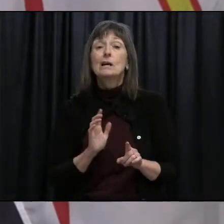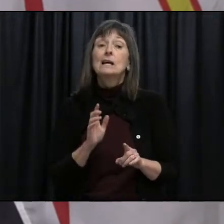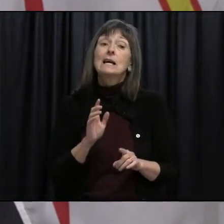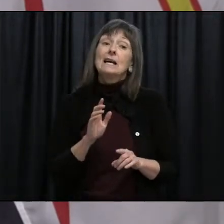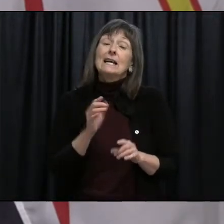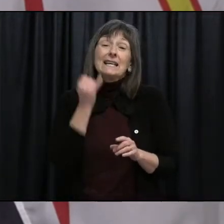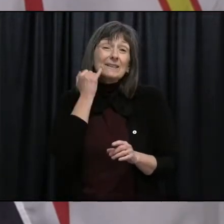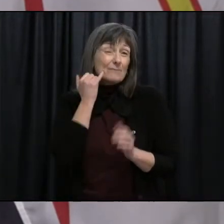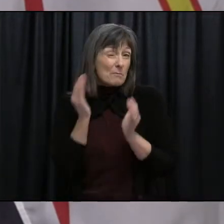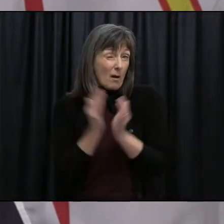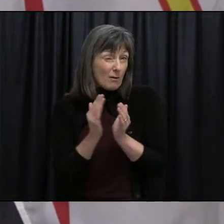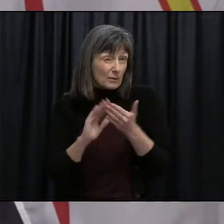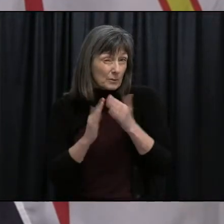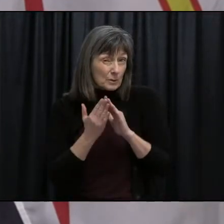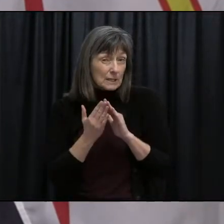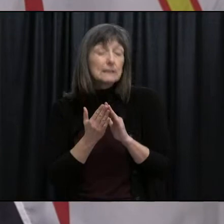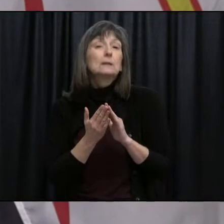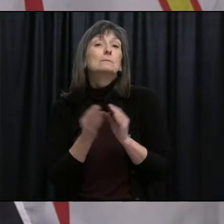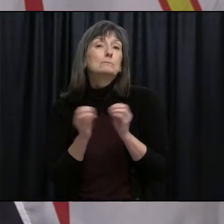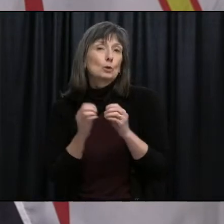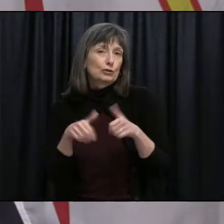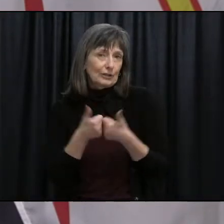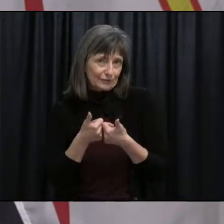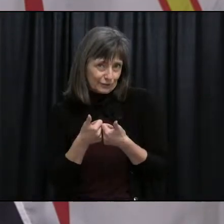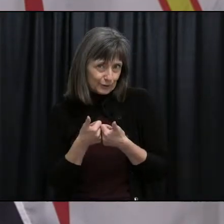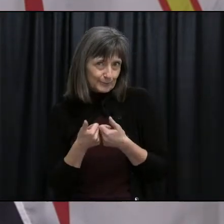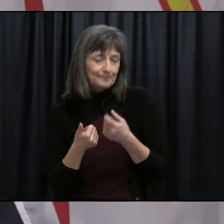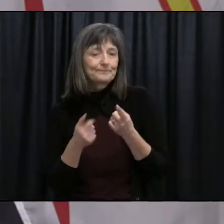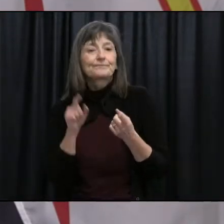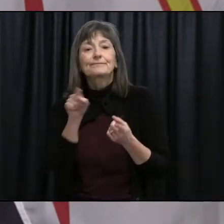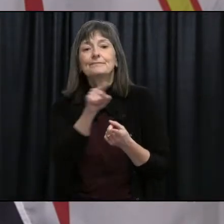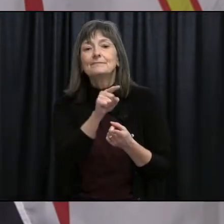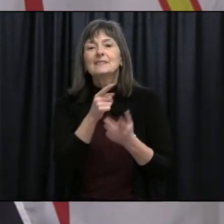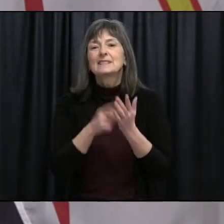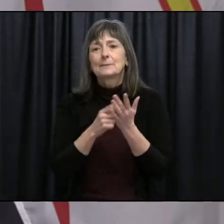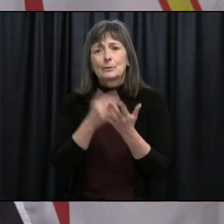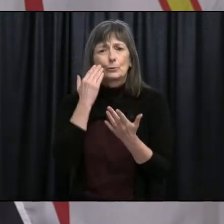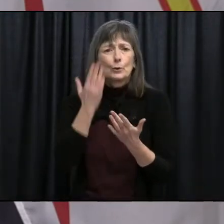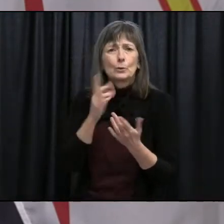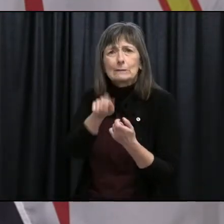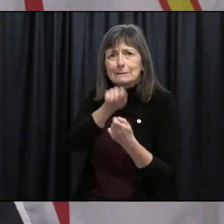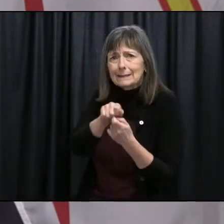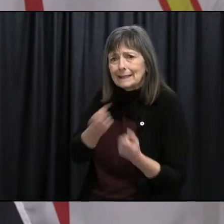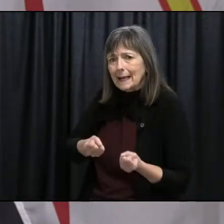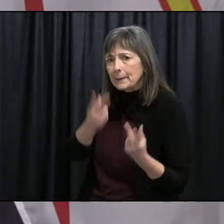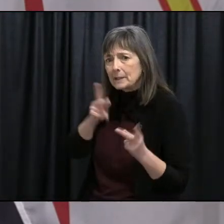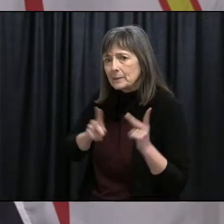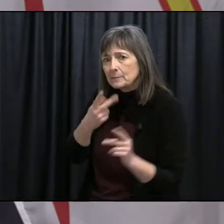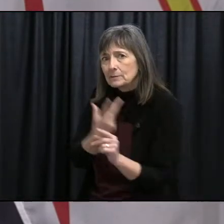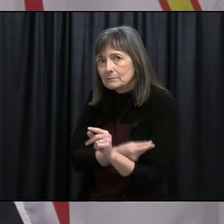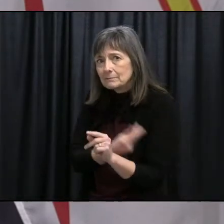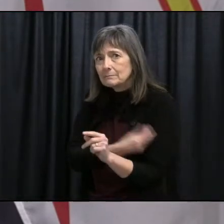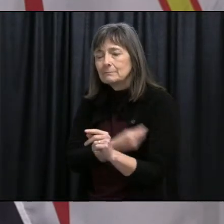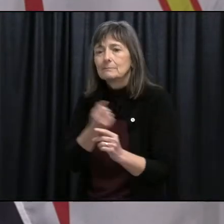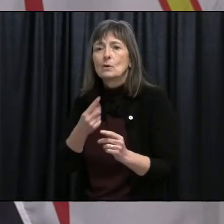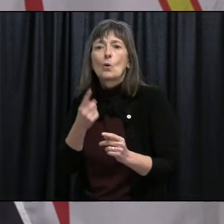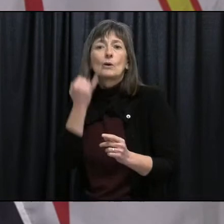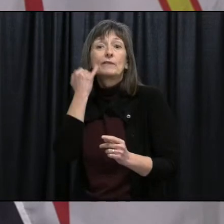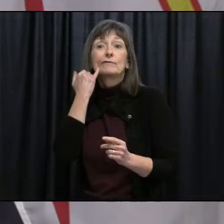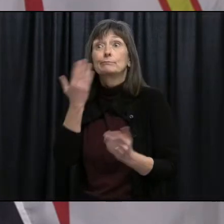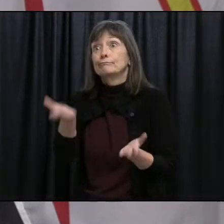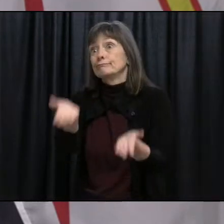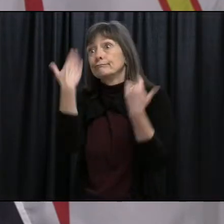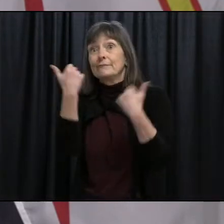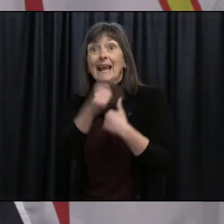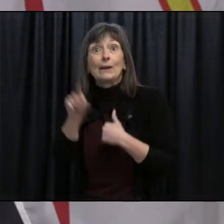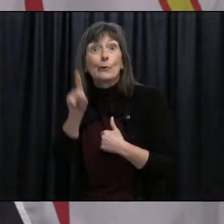areas. And certainly if maybe we don't have exact numbers, if it's not appointment-based or something like that, it may be a